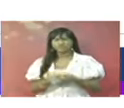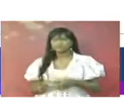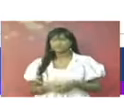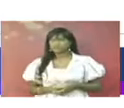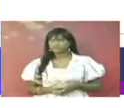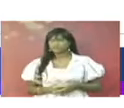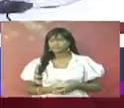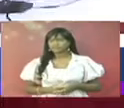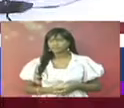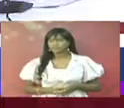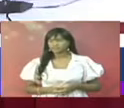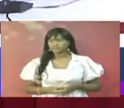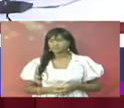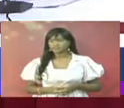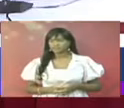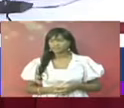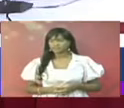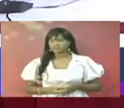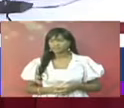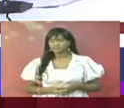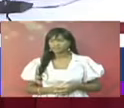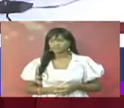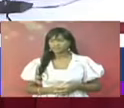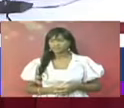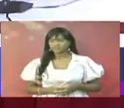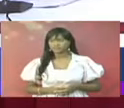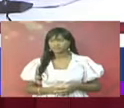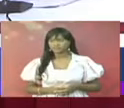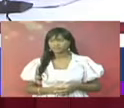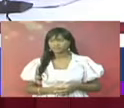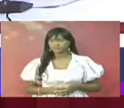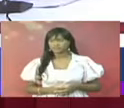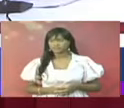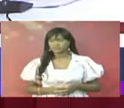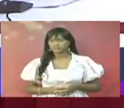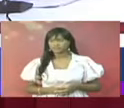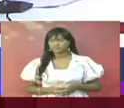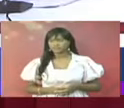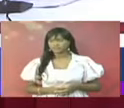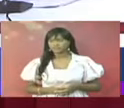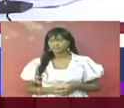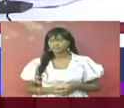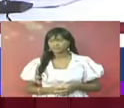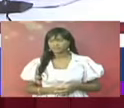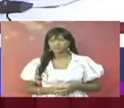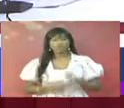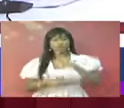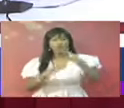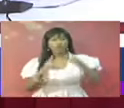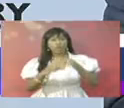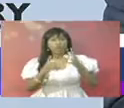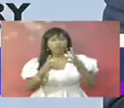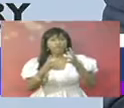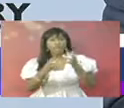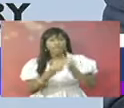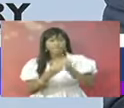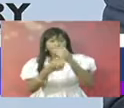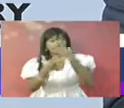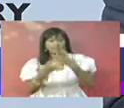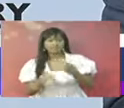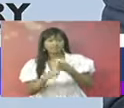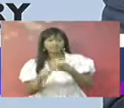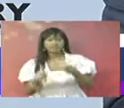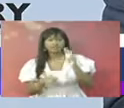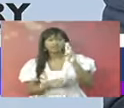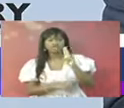No, when I get the data from the university, it's not disaggregated by age. Sorry. When I get the data from the University of Western East, generally it's